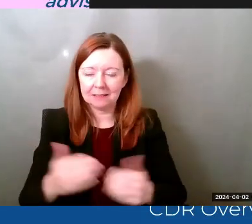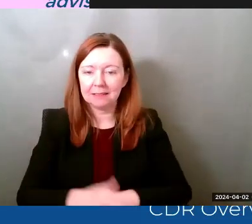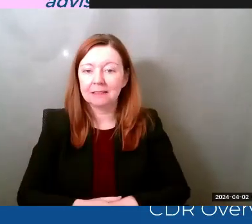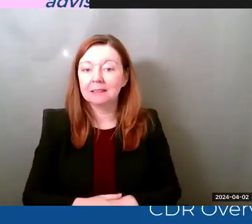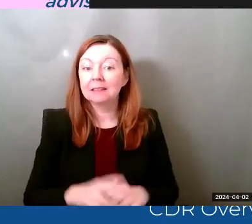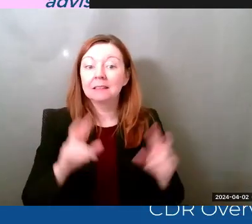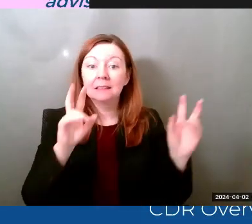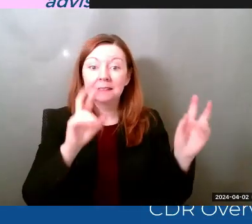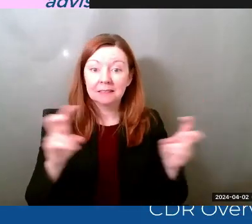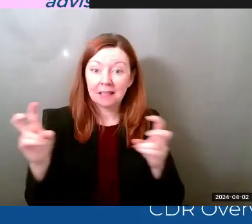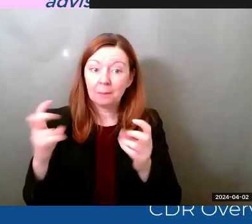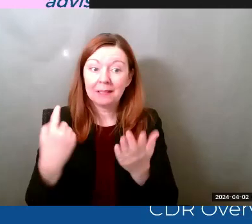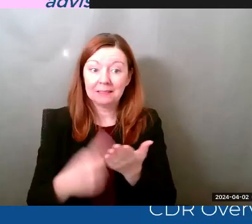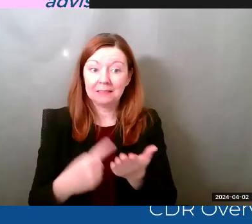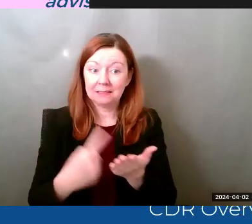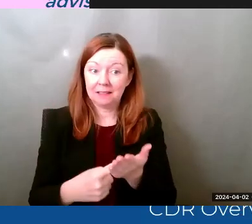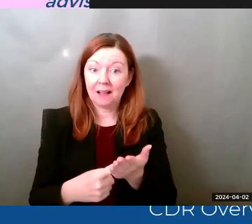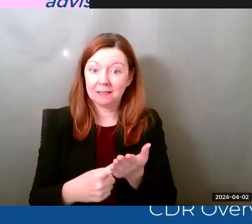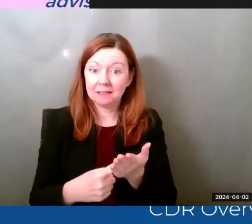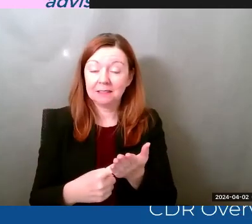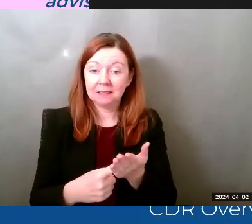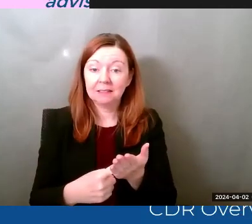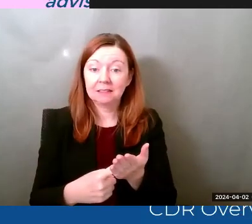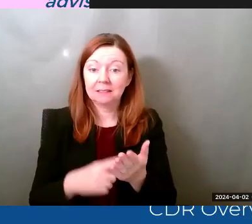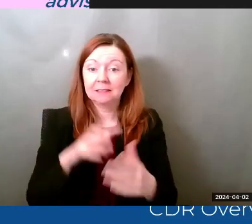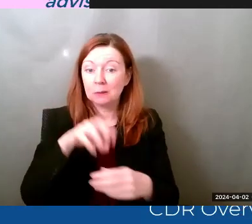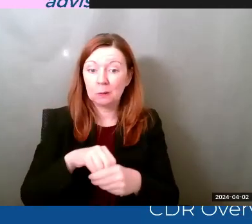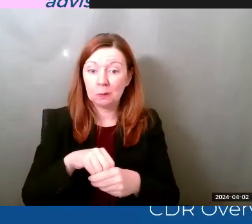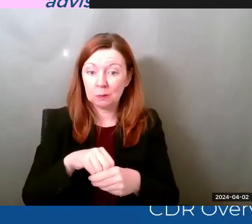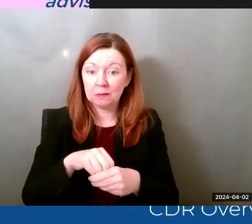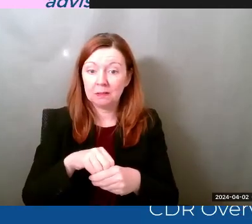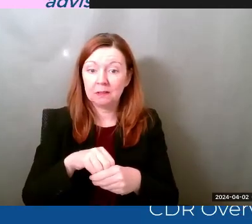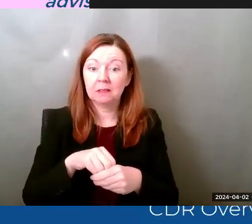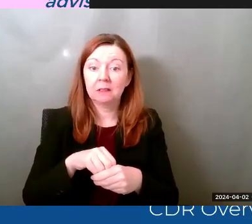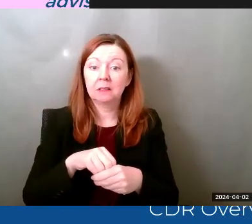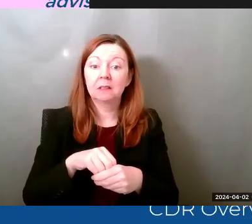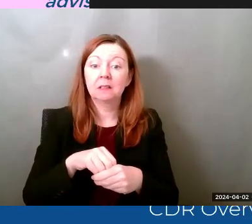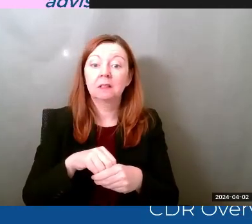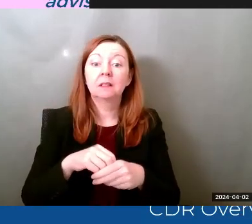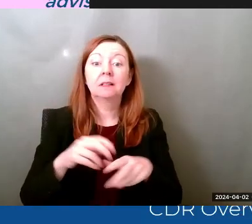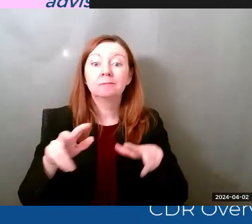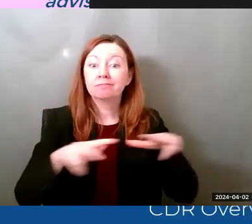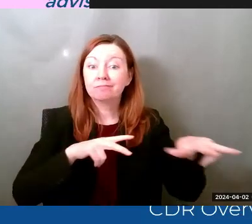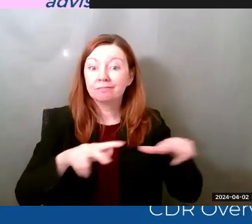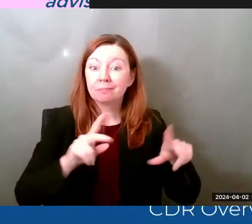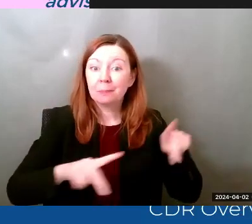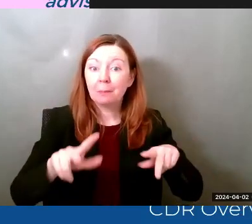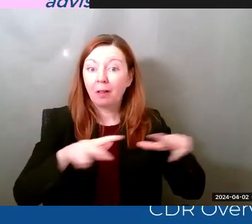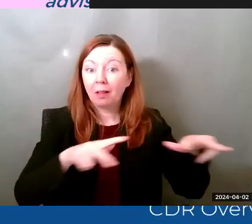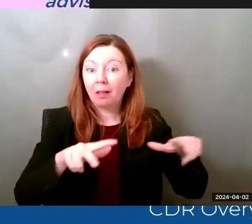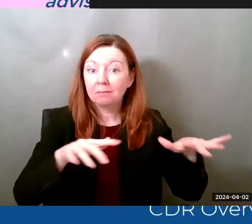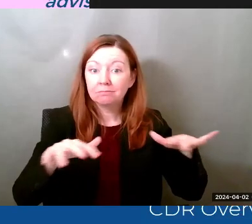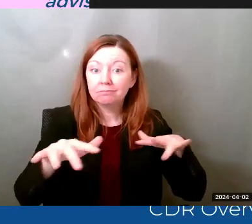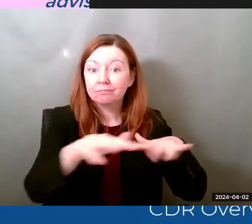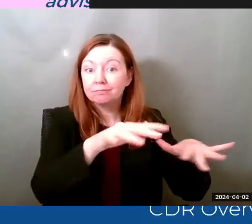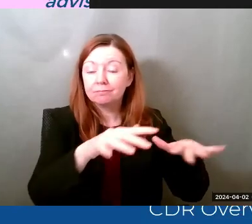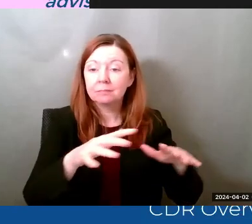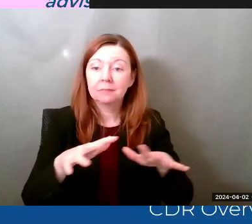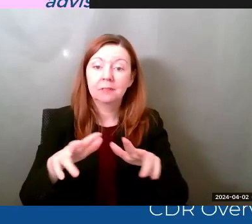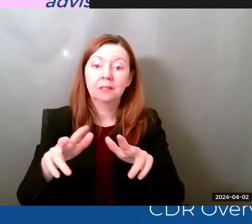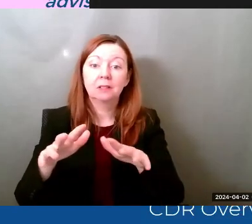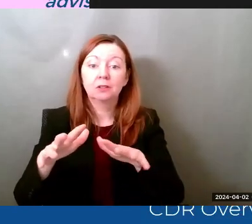Topics discussed at CDR for master plans include movement of pedestrians, traffic,